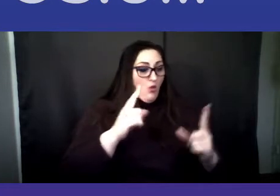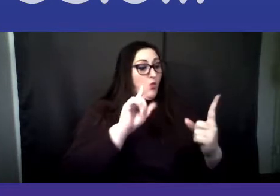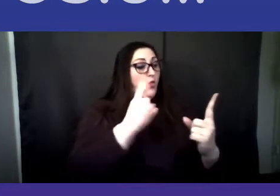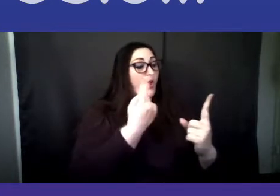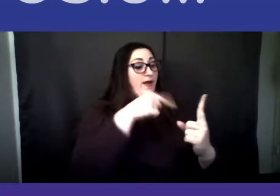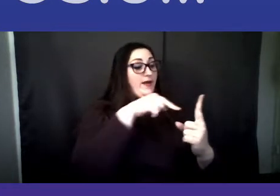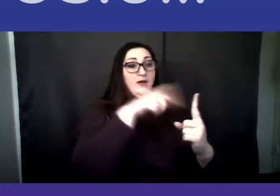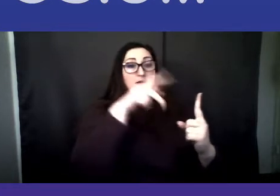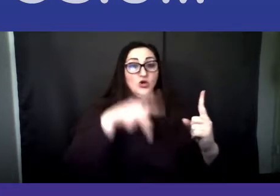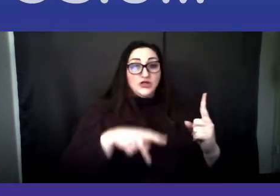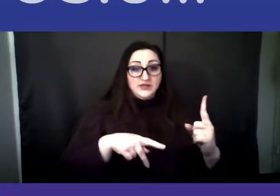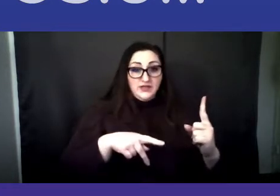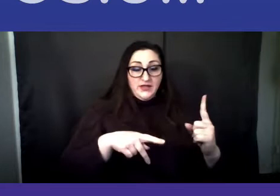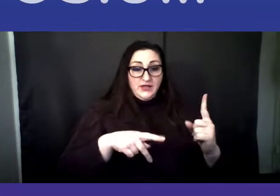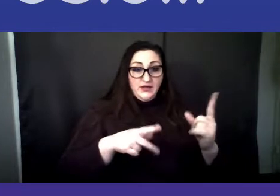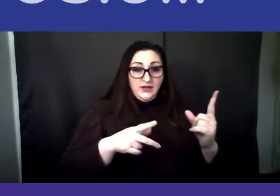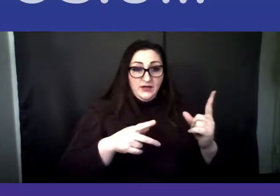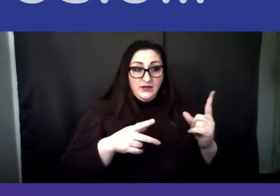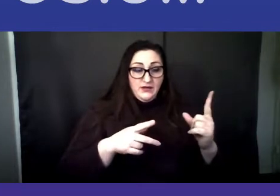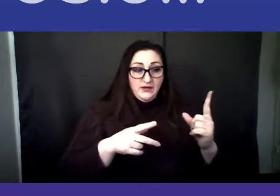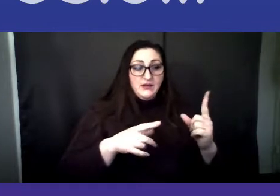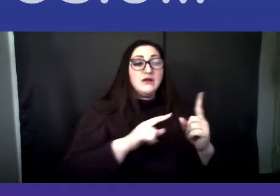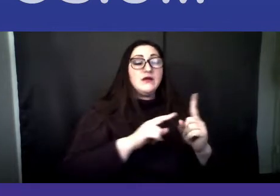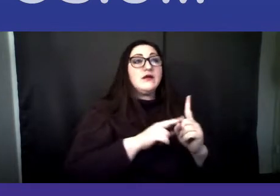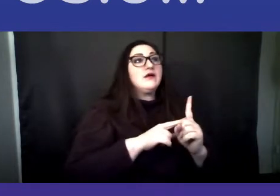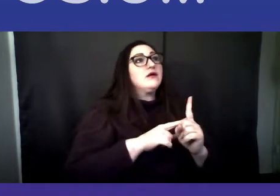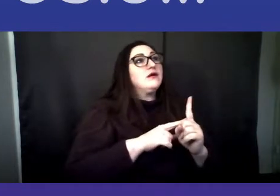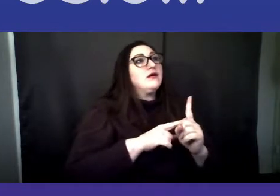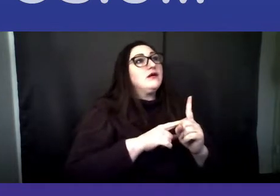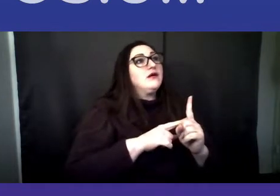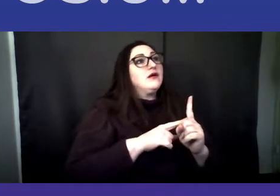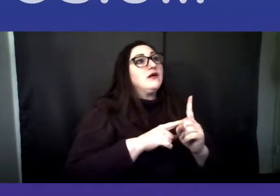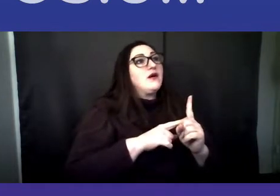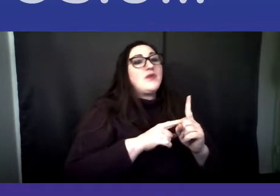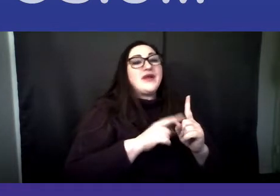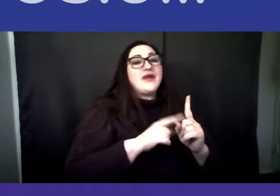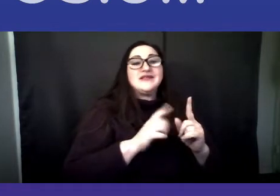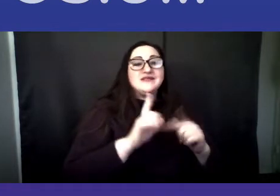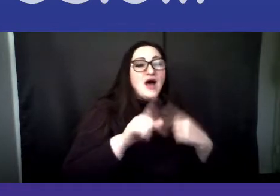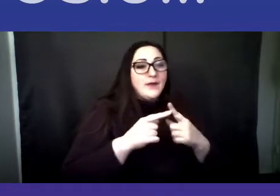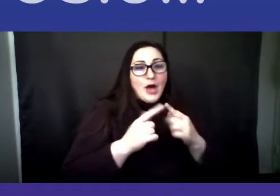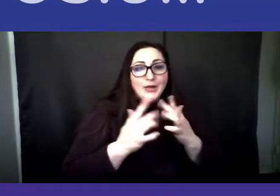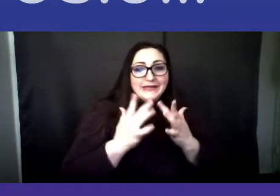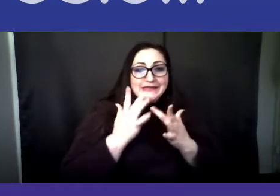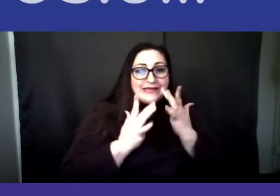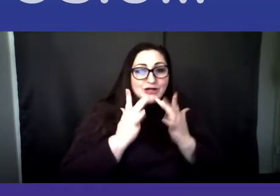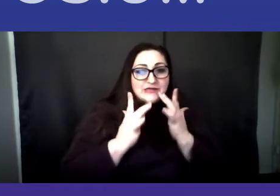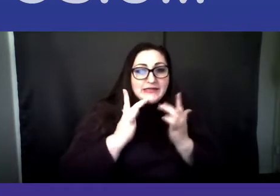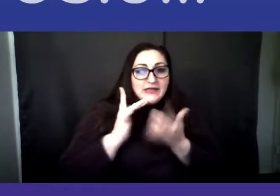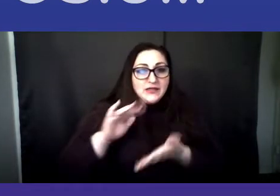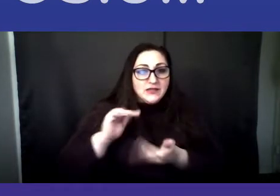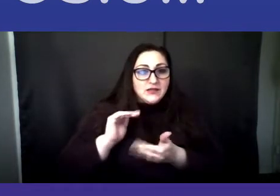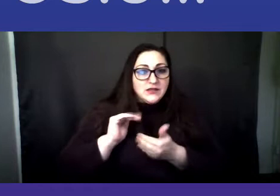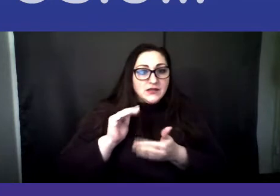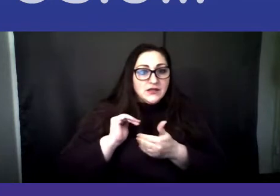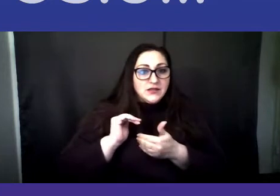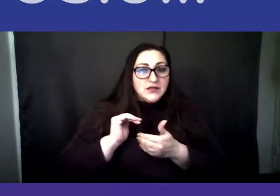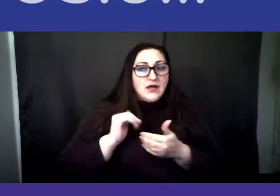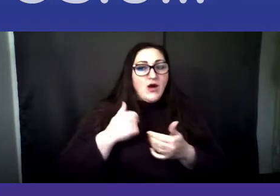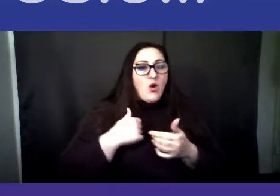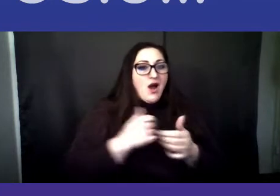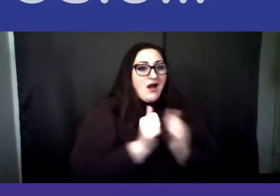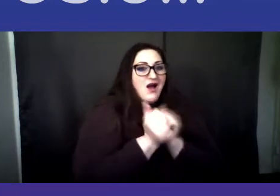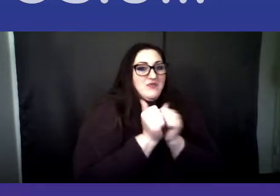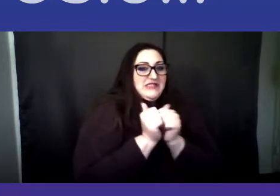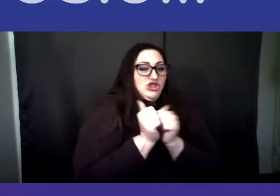and not anymore about scarcity mentality of competition,